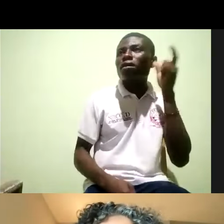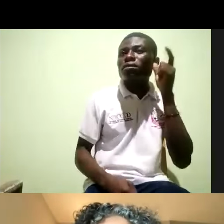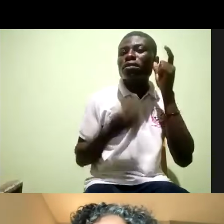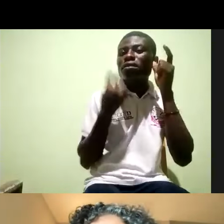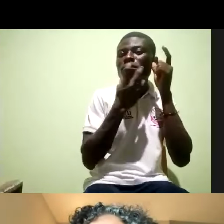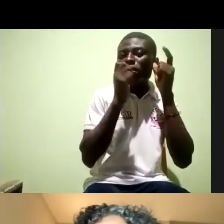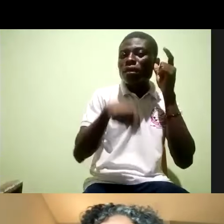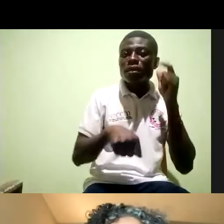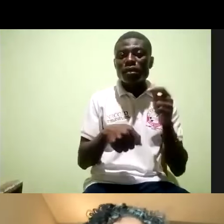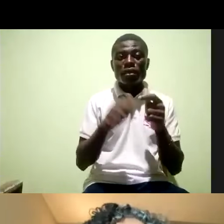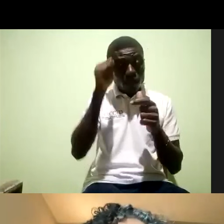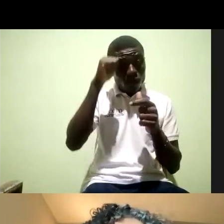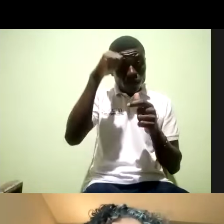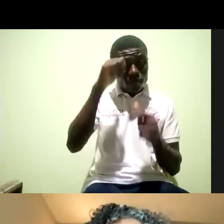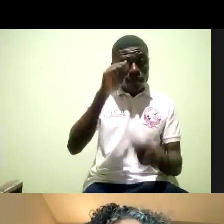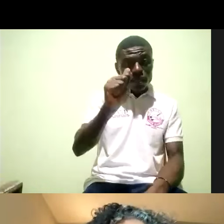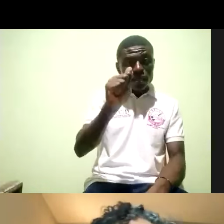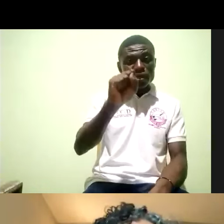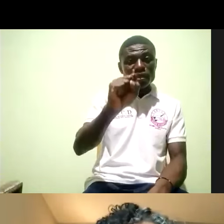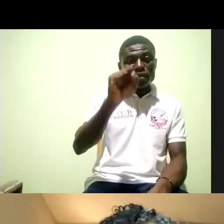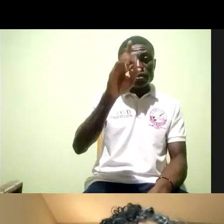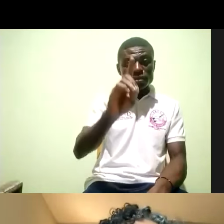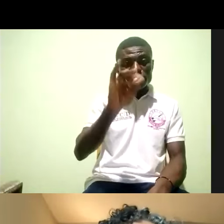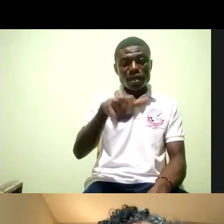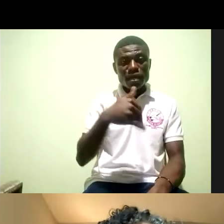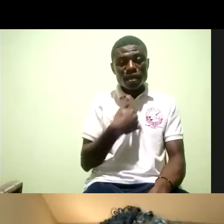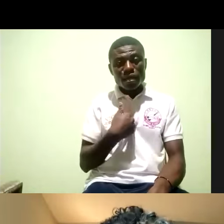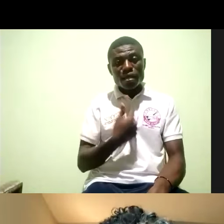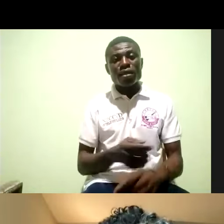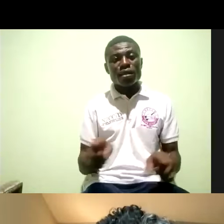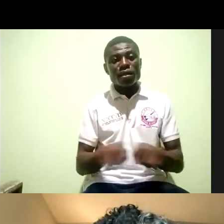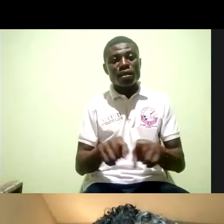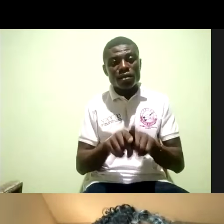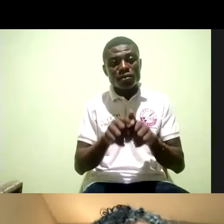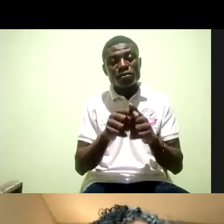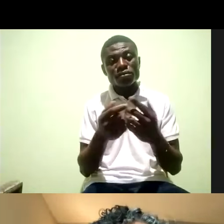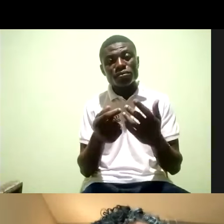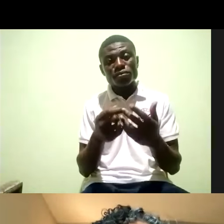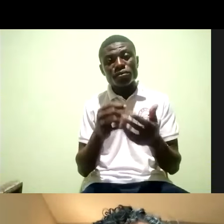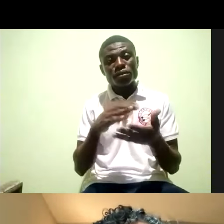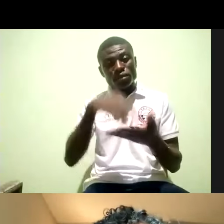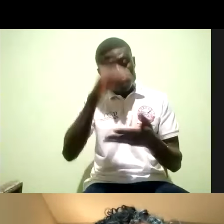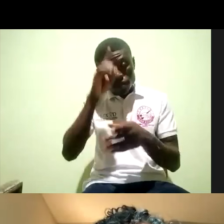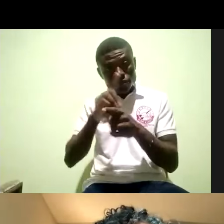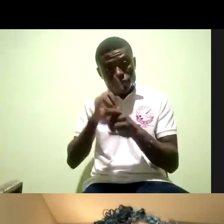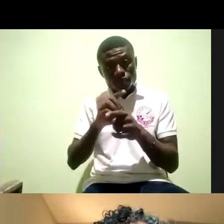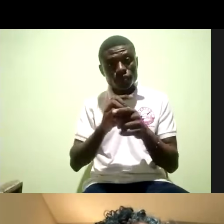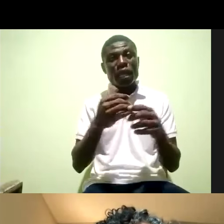Autism spectrum disorder is a neurodevelopmental disorder. Again, learning disability is also